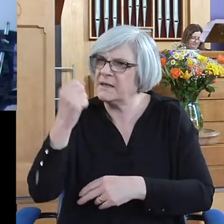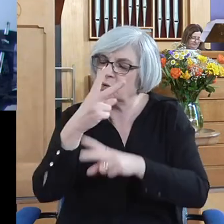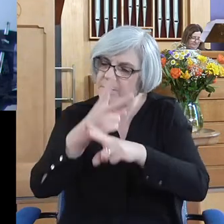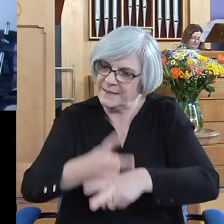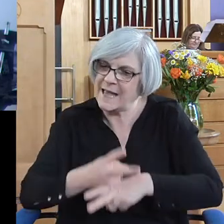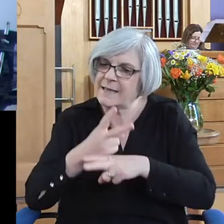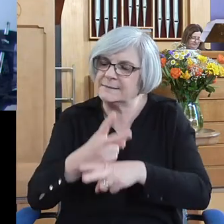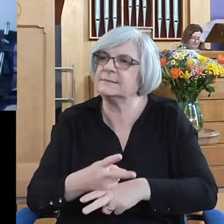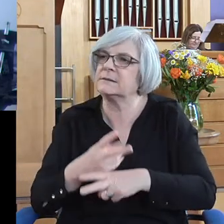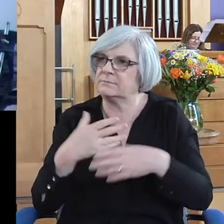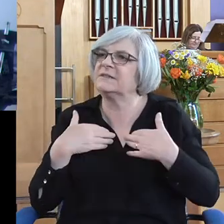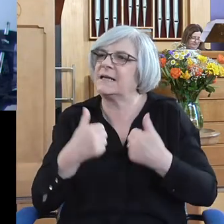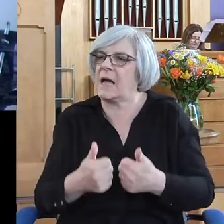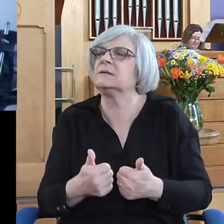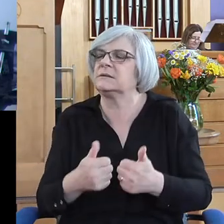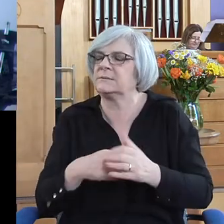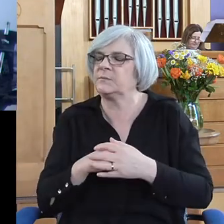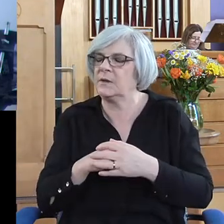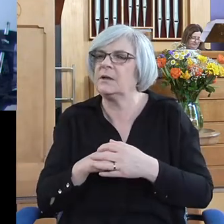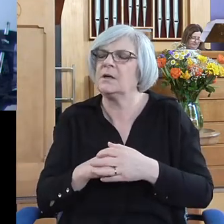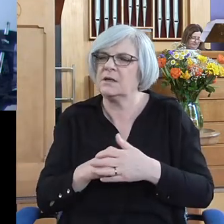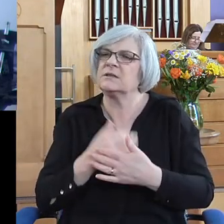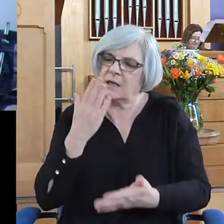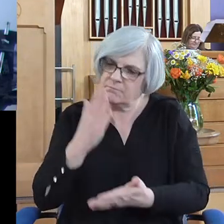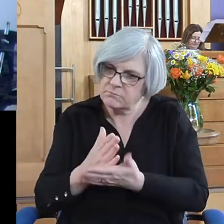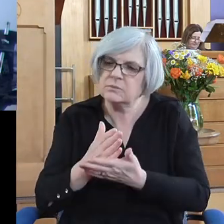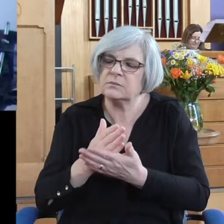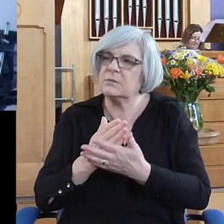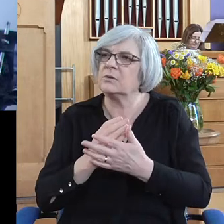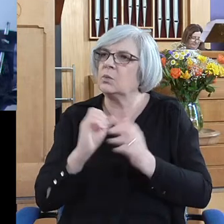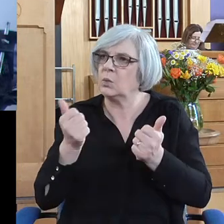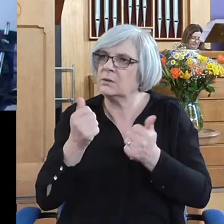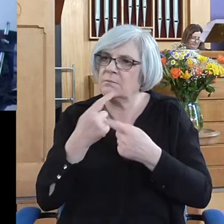fitting legacy she has left behind and a poignant message for us all.